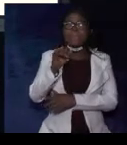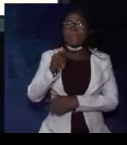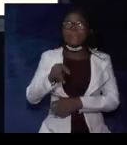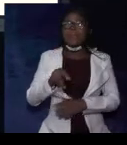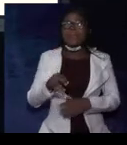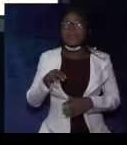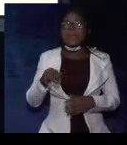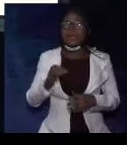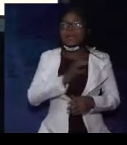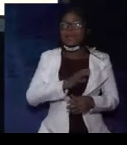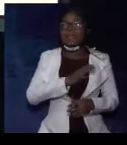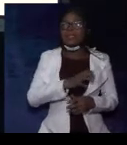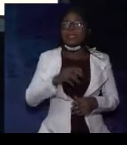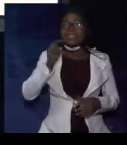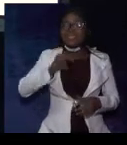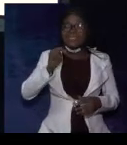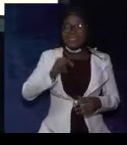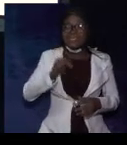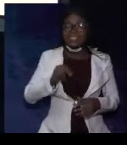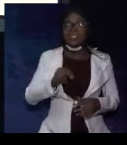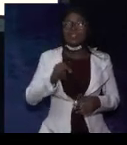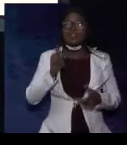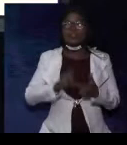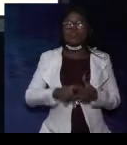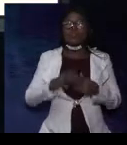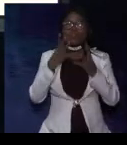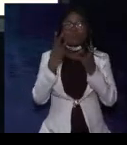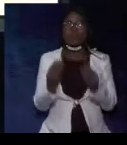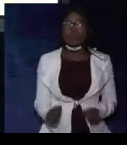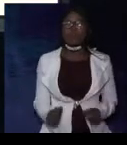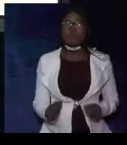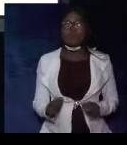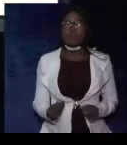what the story is about, what it is set